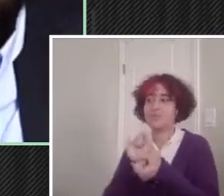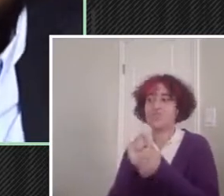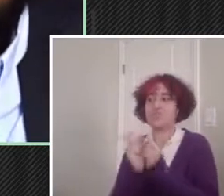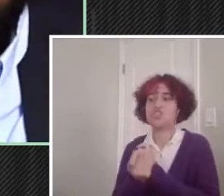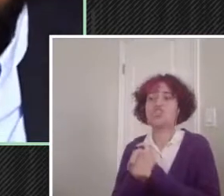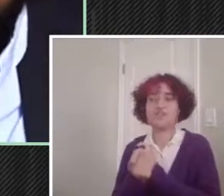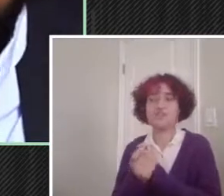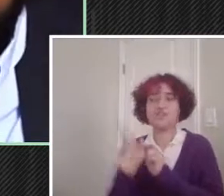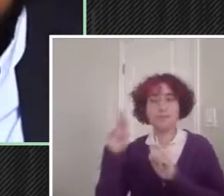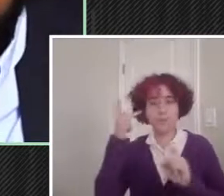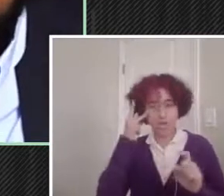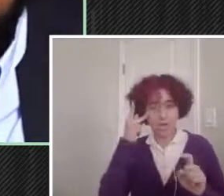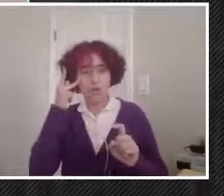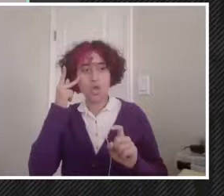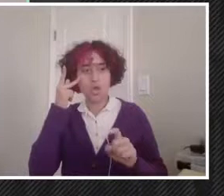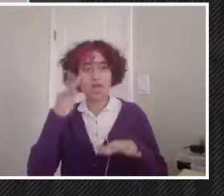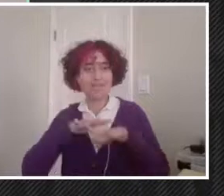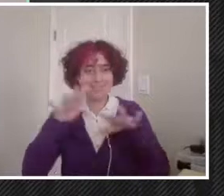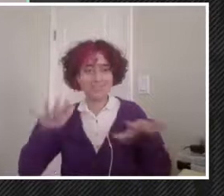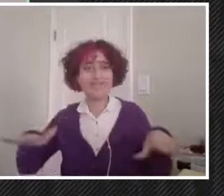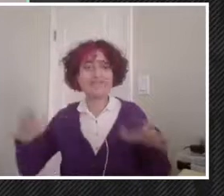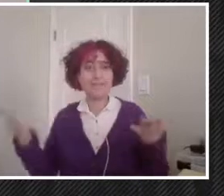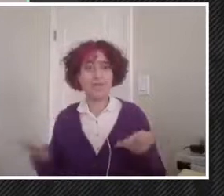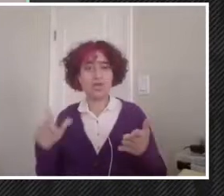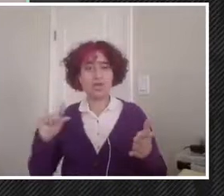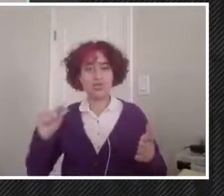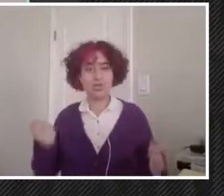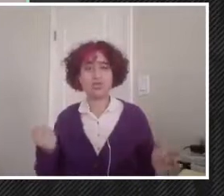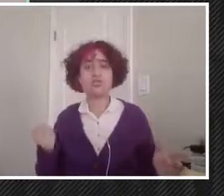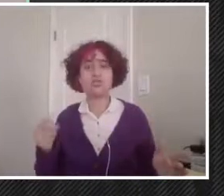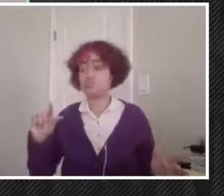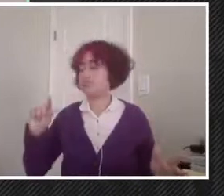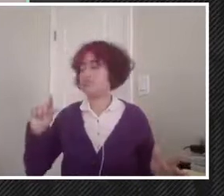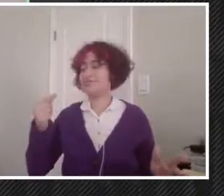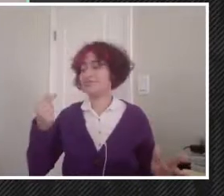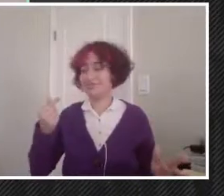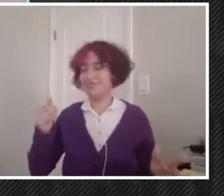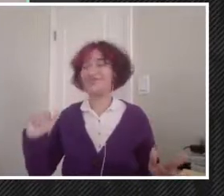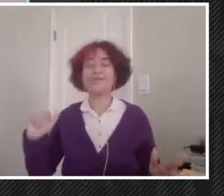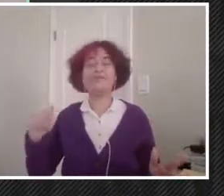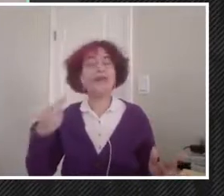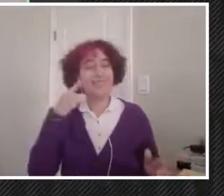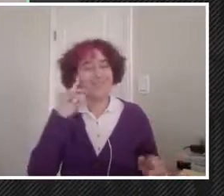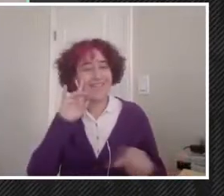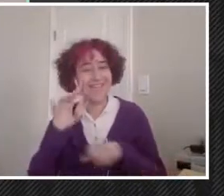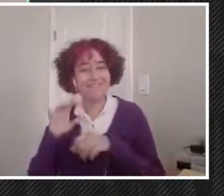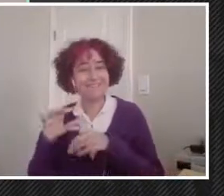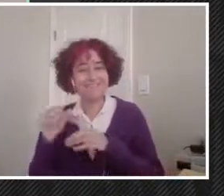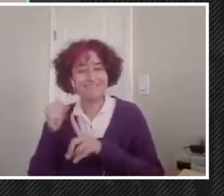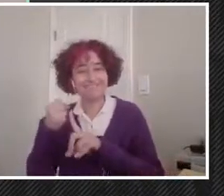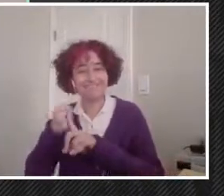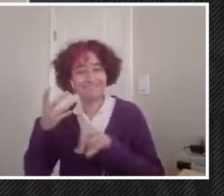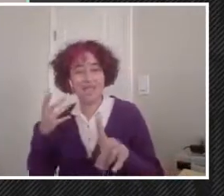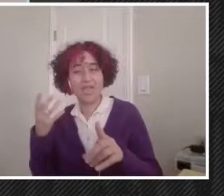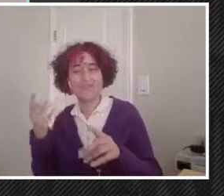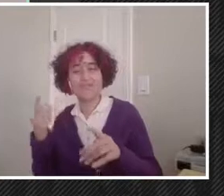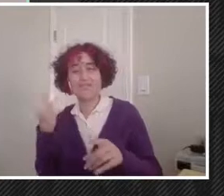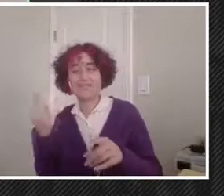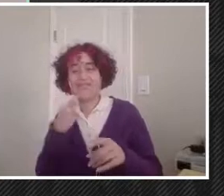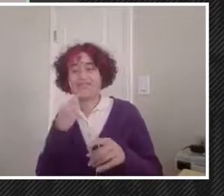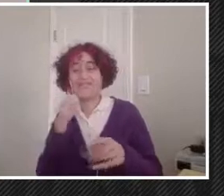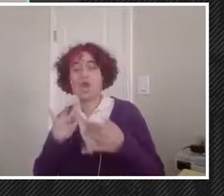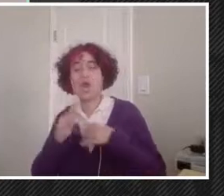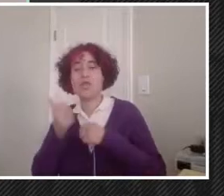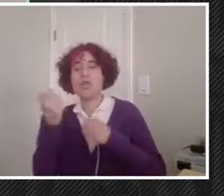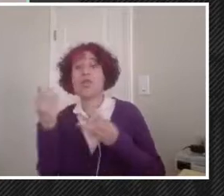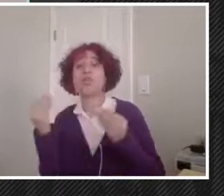think the more, emphasizing something I said earlier, that people are experts in their own conditions, the more we lean on folks